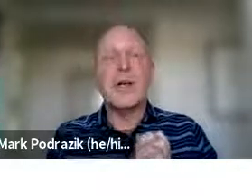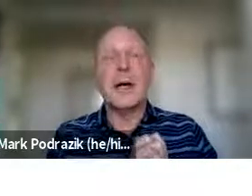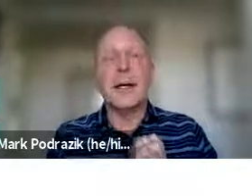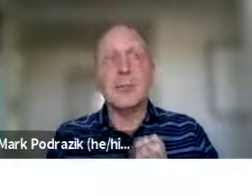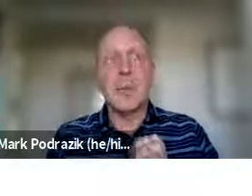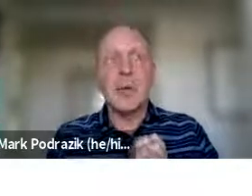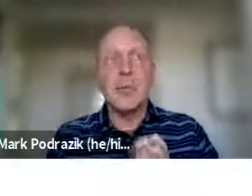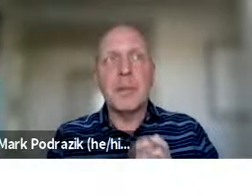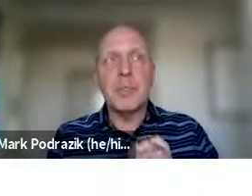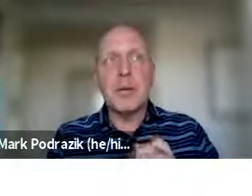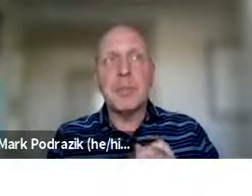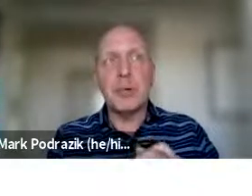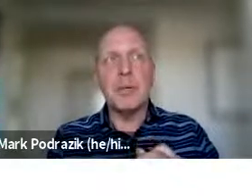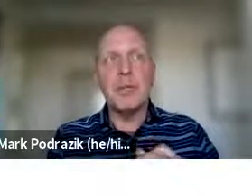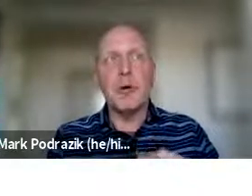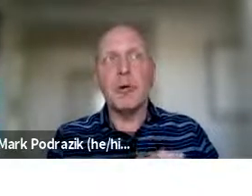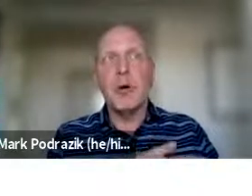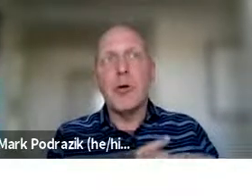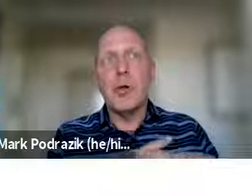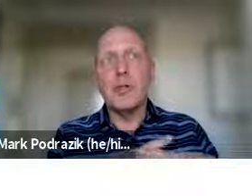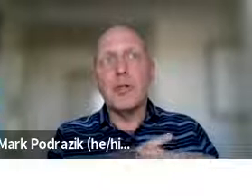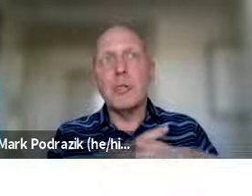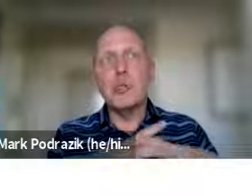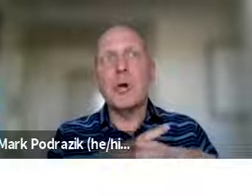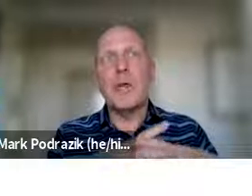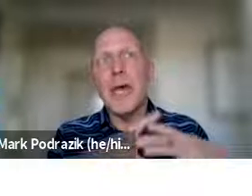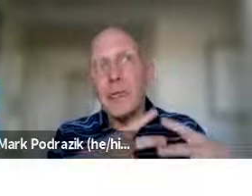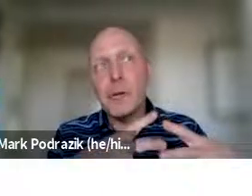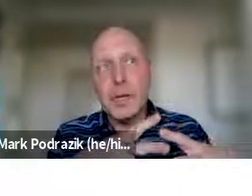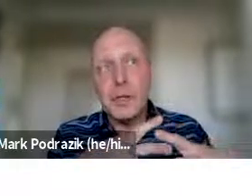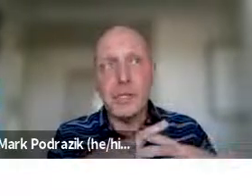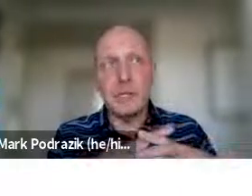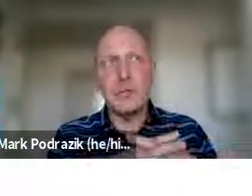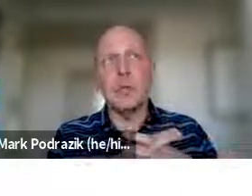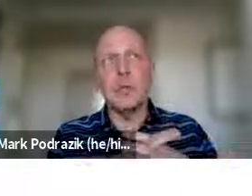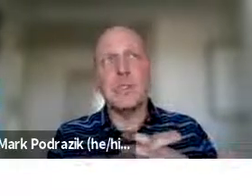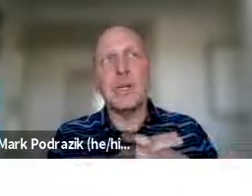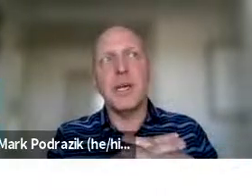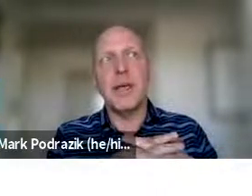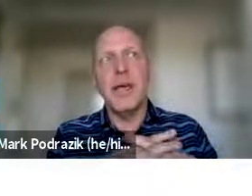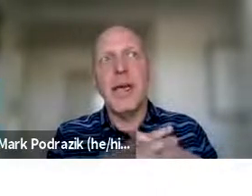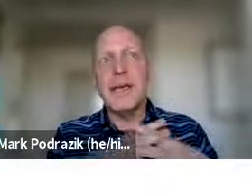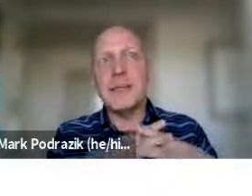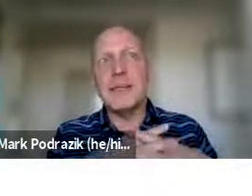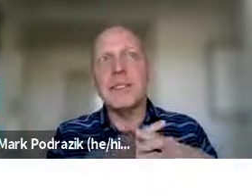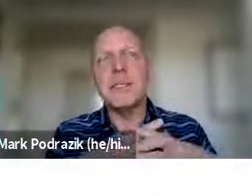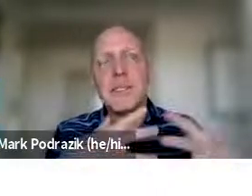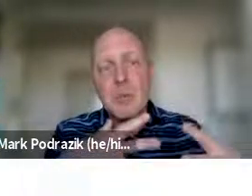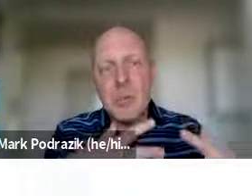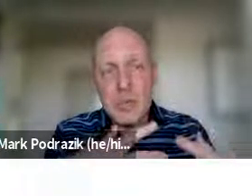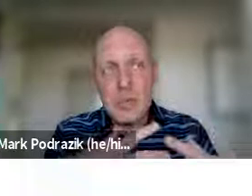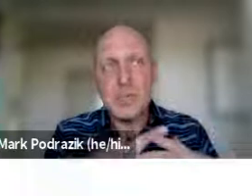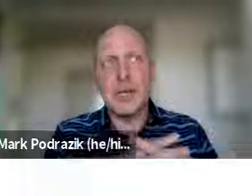communities. By the same token, though, to ensure that every individual in the state has at